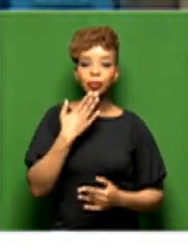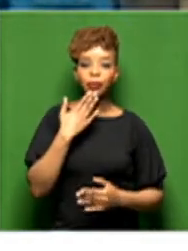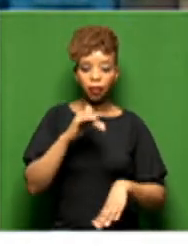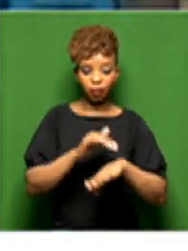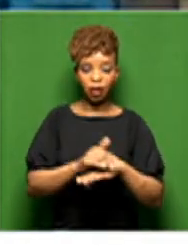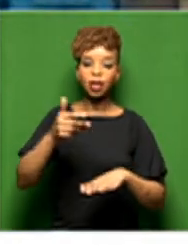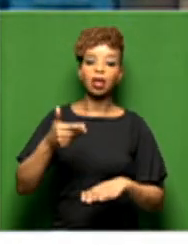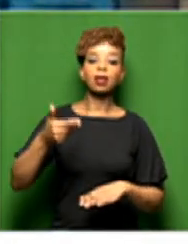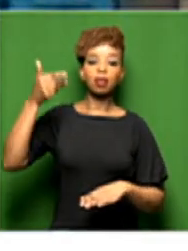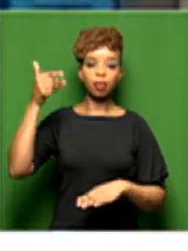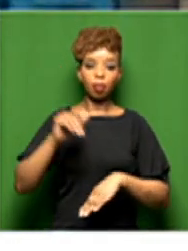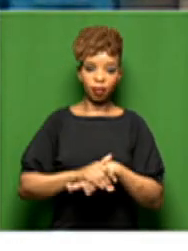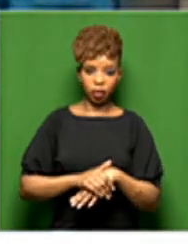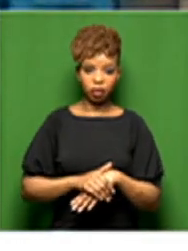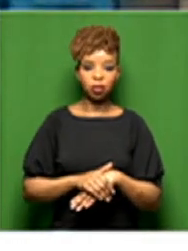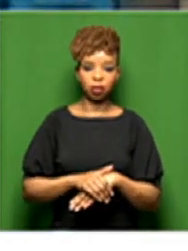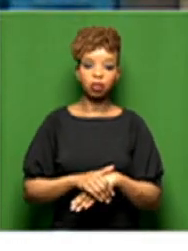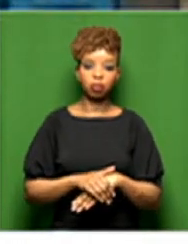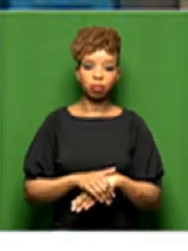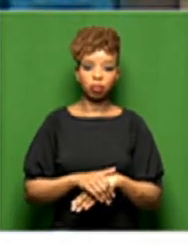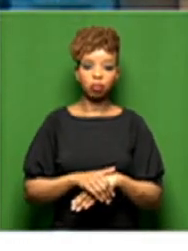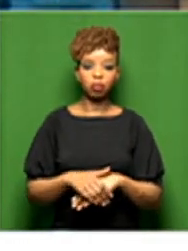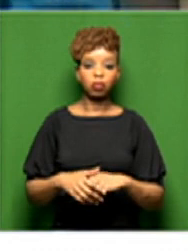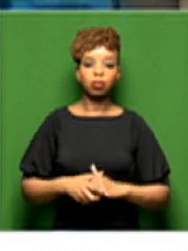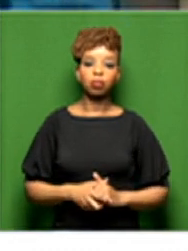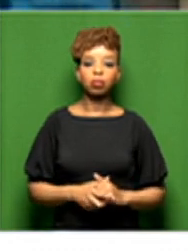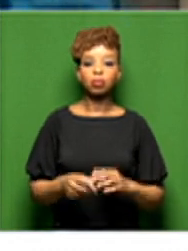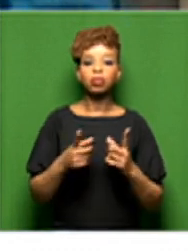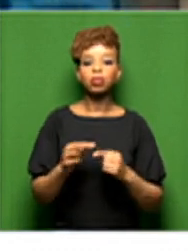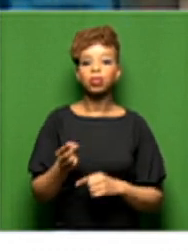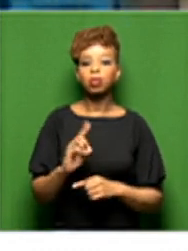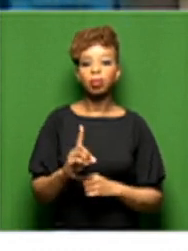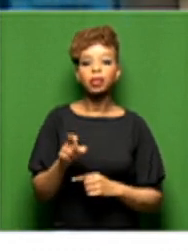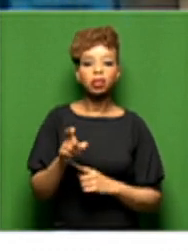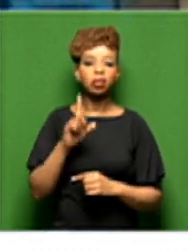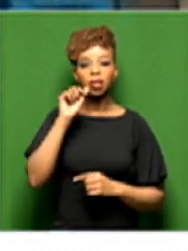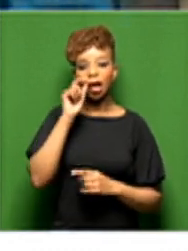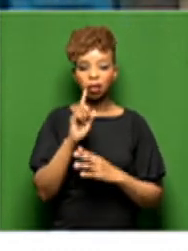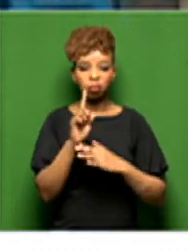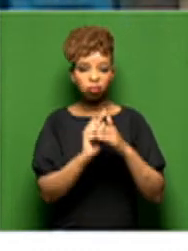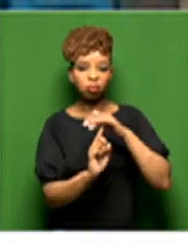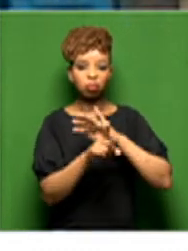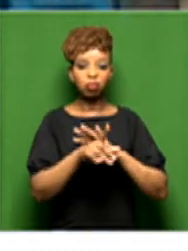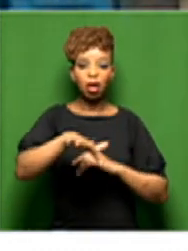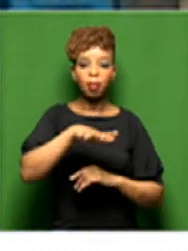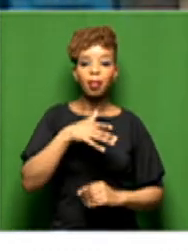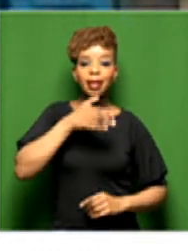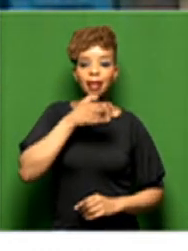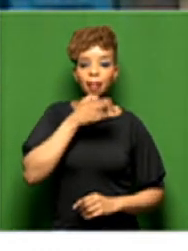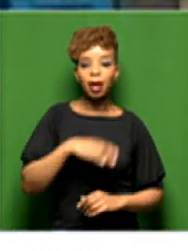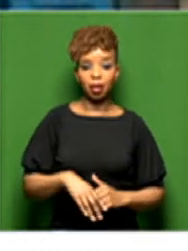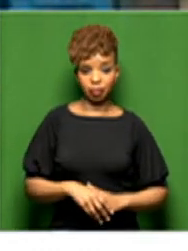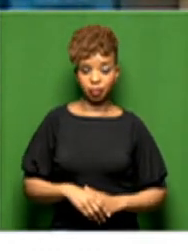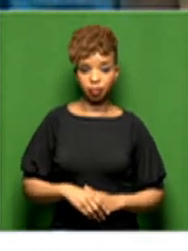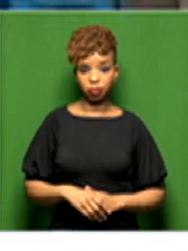friend, to sort of about a guy who goes into a bar and there's a bit of a shootout that happens at